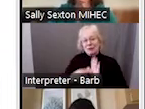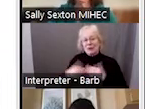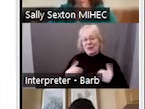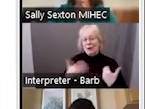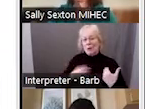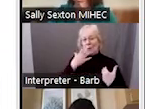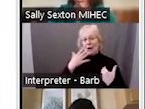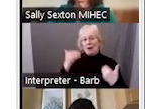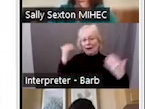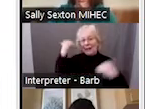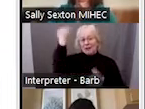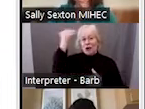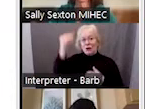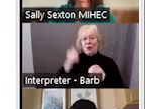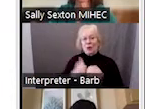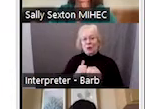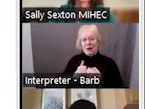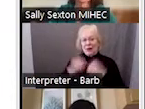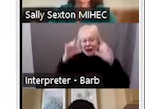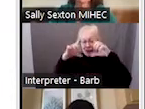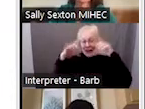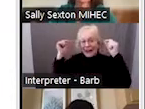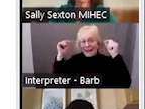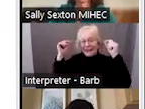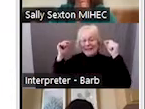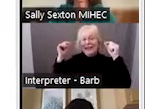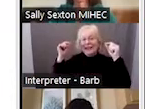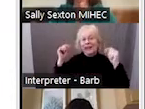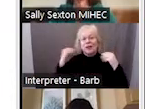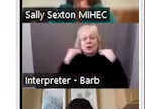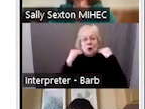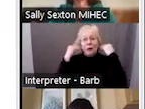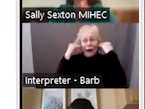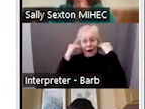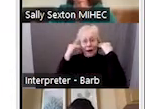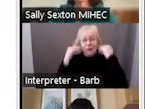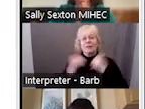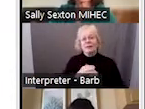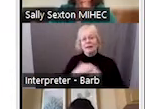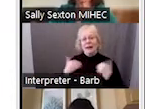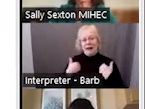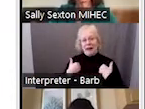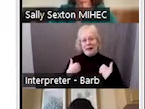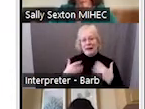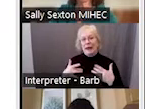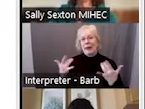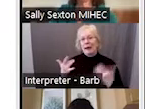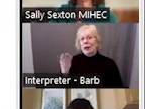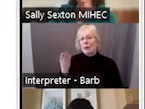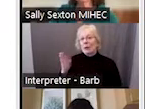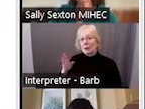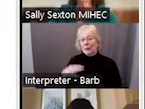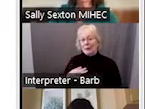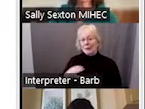and short light brown hair brushed upward from his forehead. He is wearing a light blue t-shirt from Augustana University,